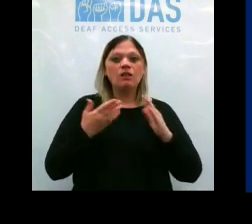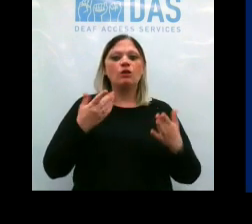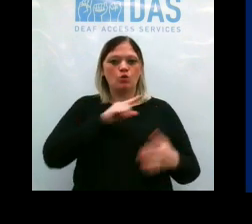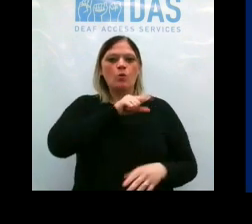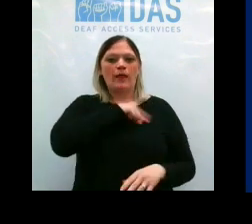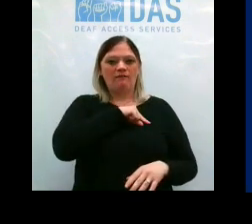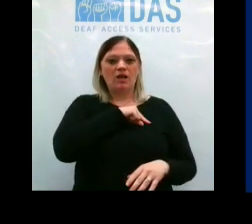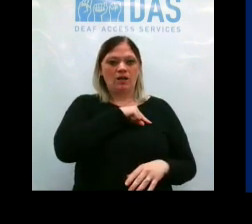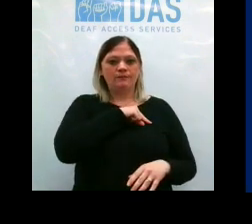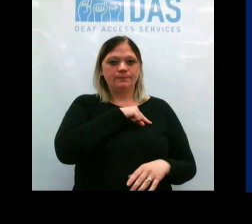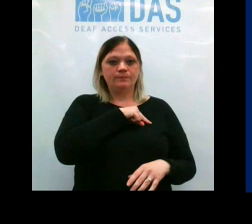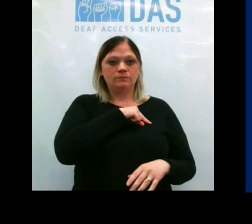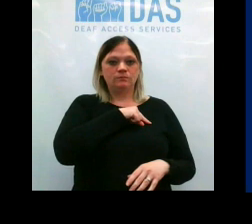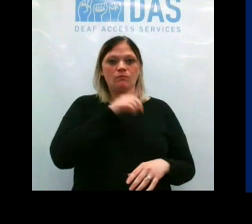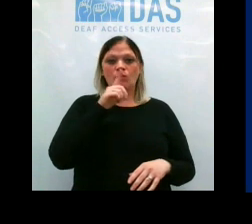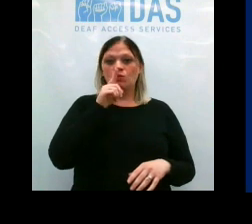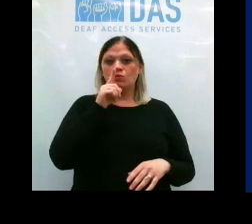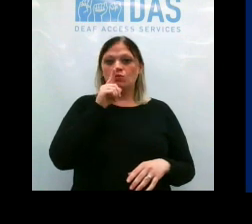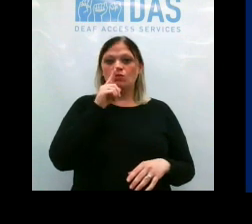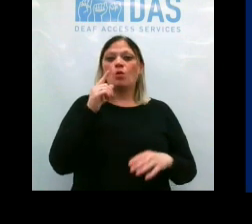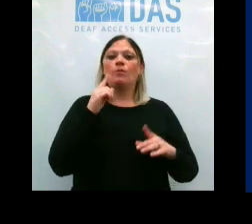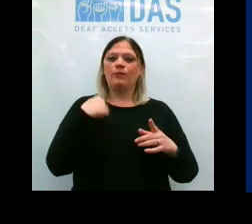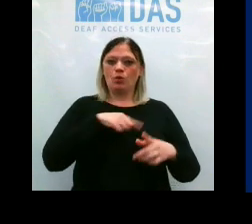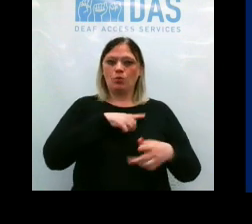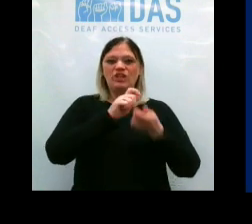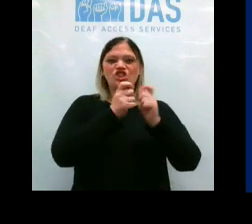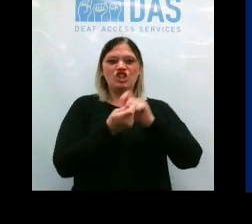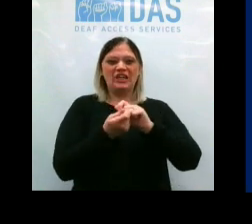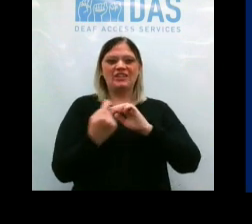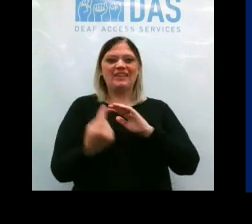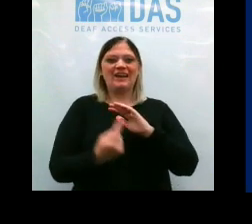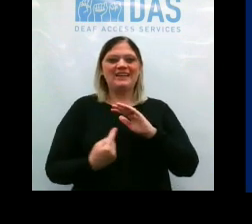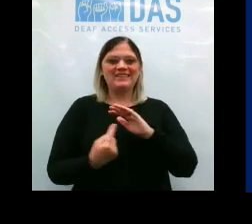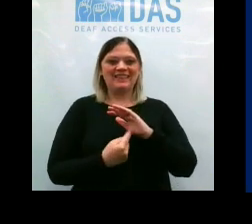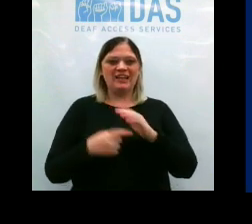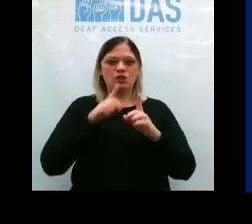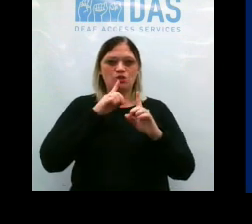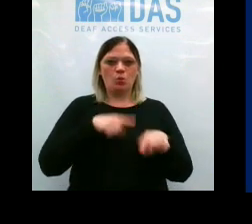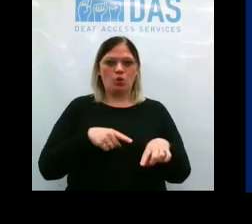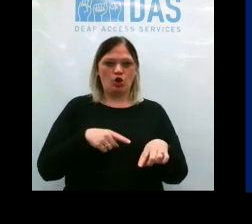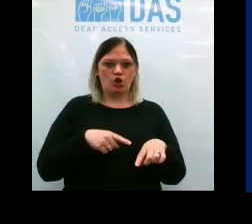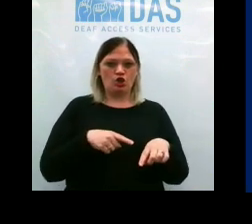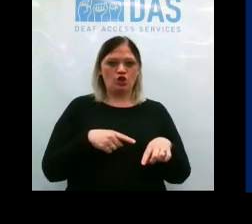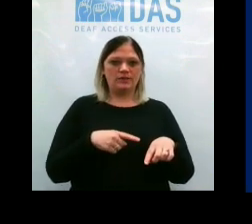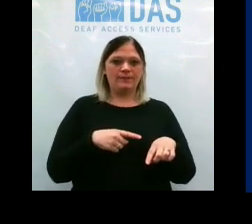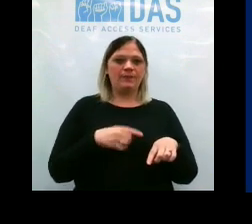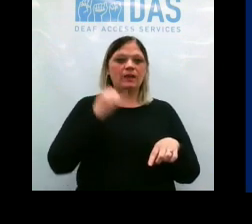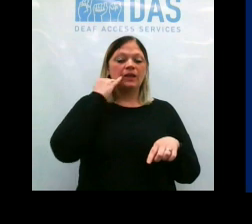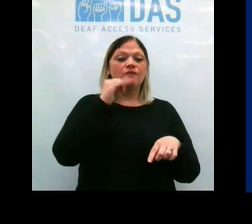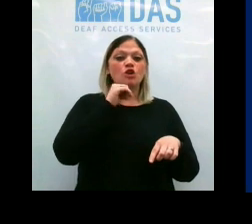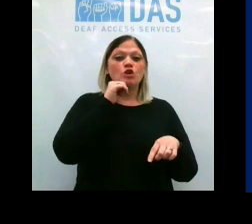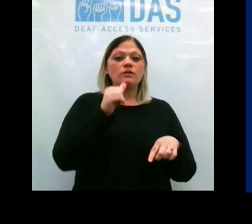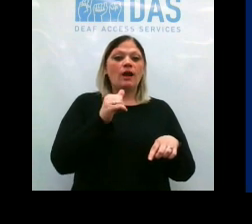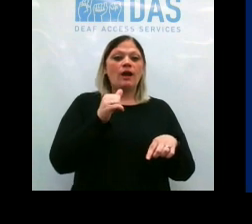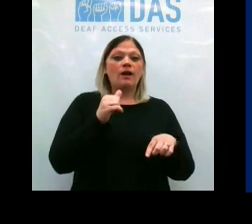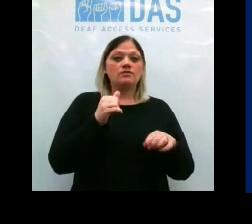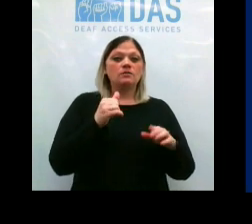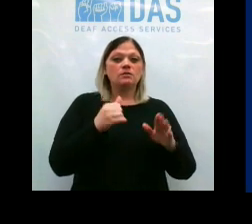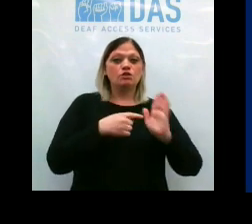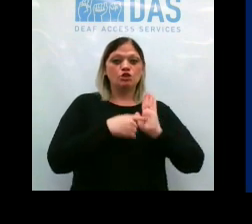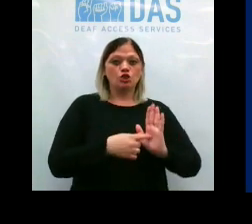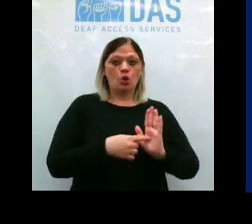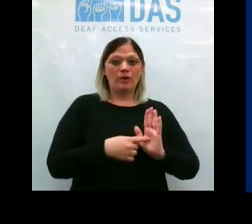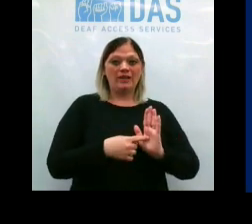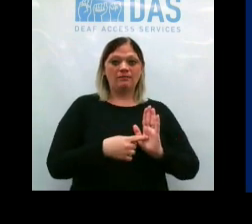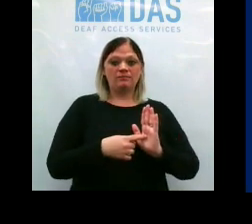is subject to the commissioner's isolation orders? We've changed the isolation orders. If you are not showing any symptoms, you do not need to isolate. If